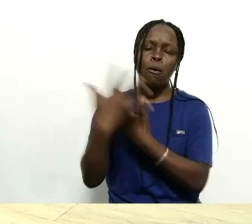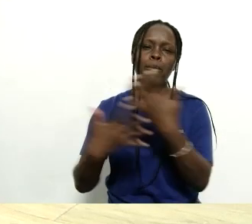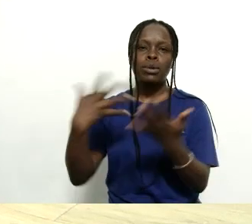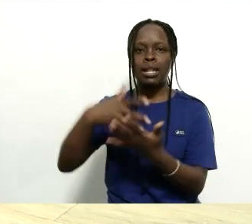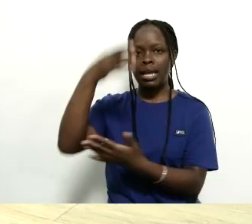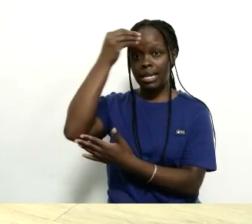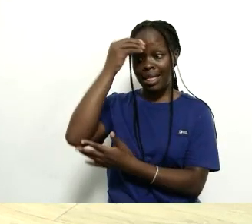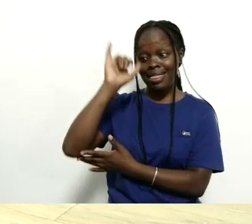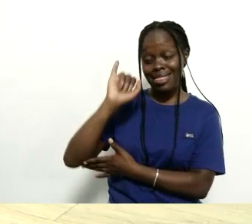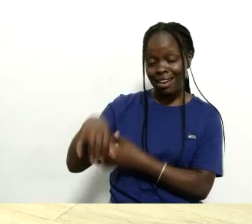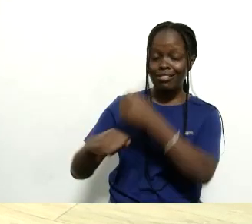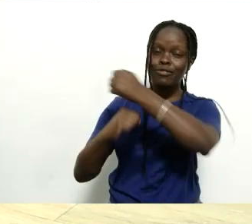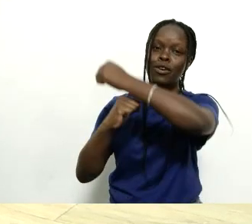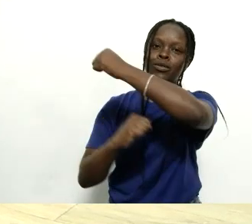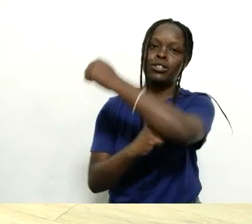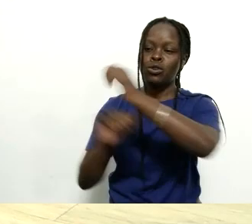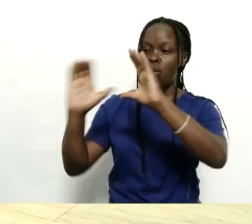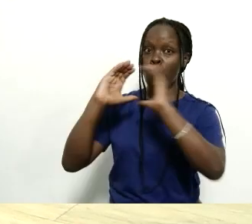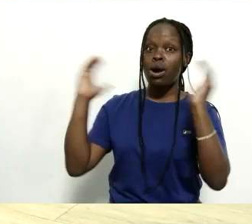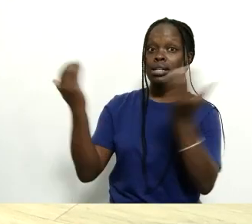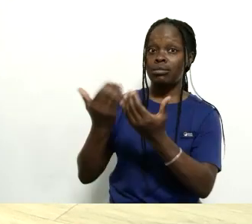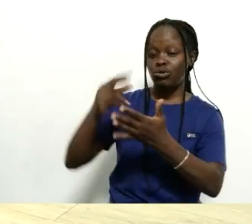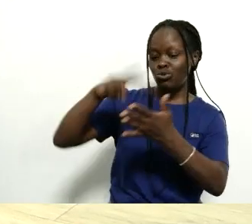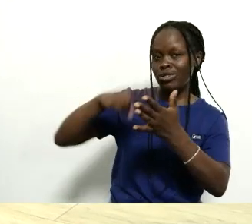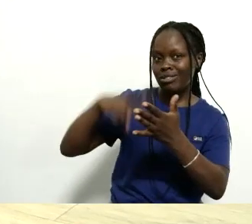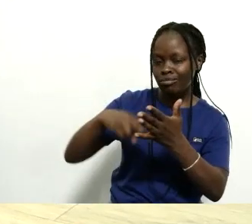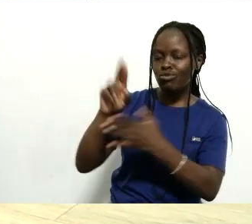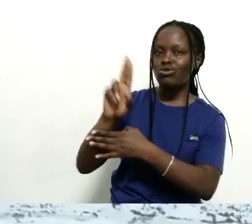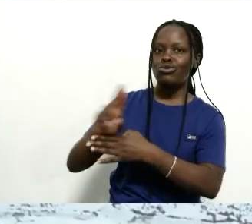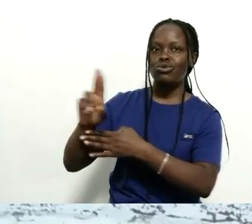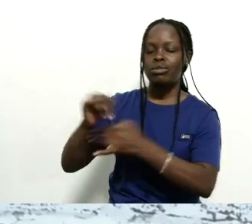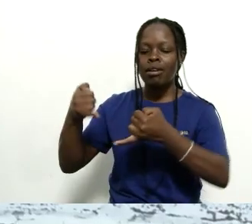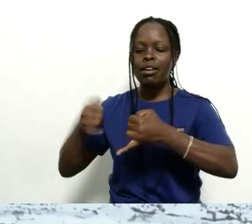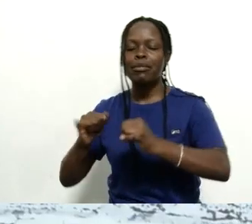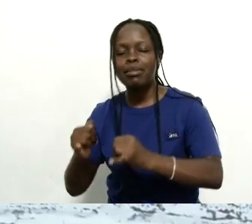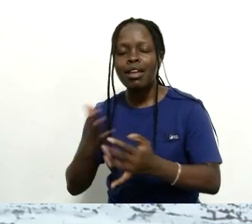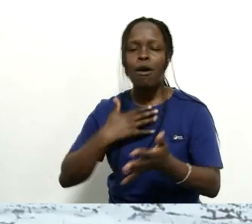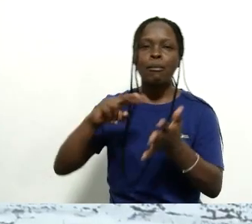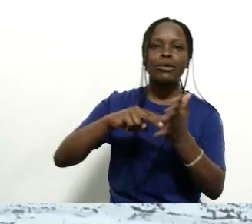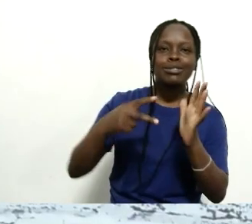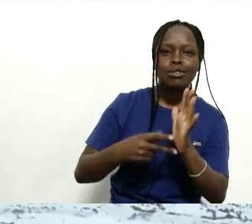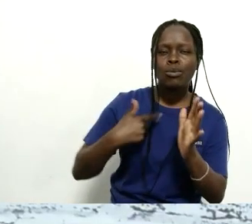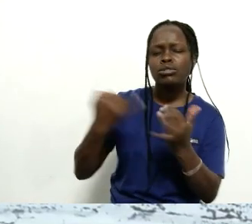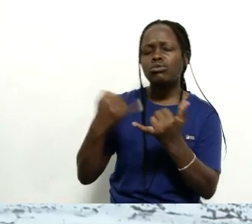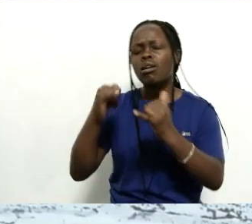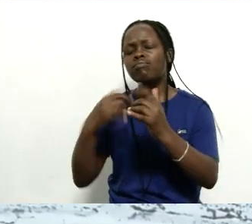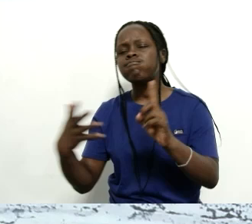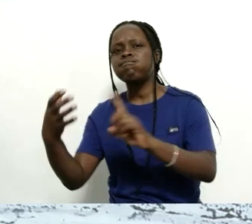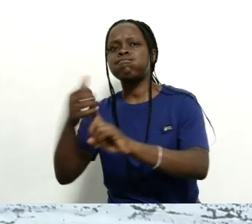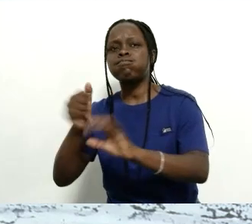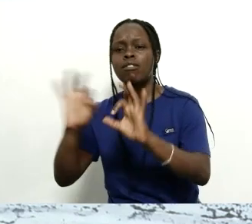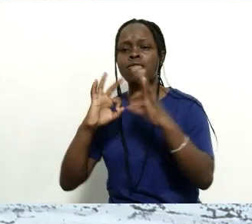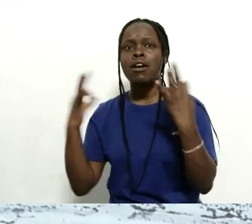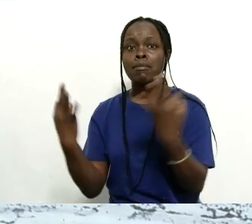so that really is the foundation that Worldreader uses to implement our projects and to reach out to families and communities